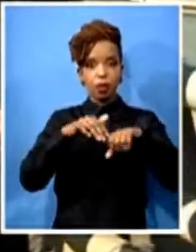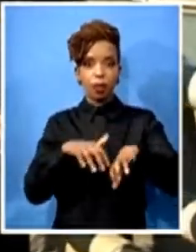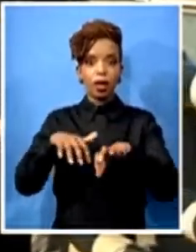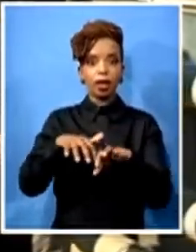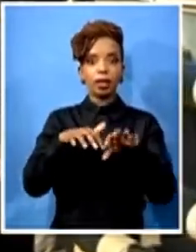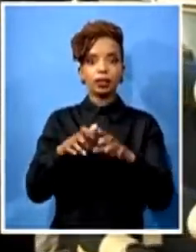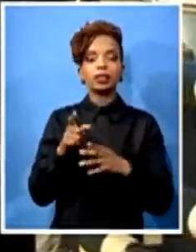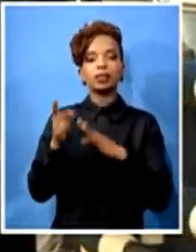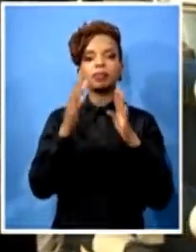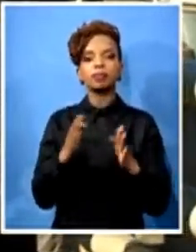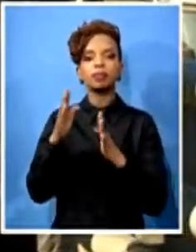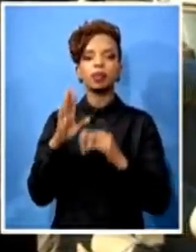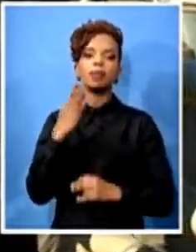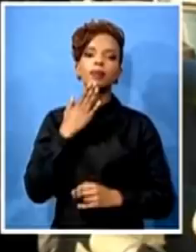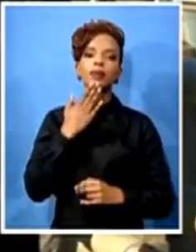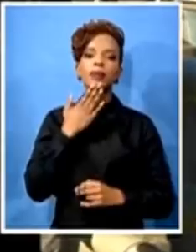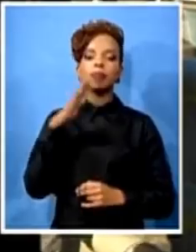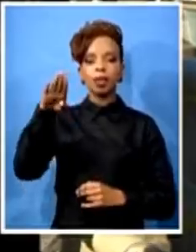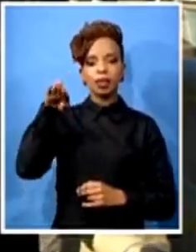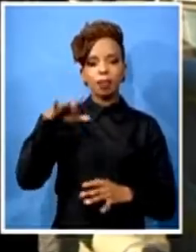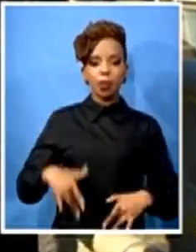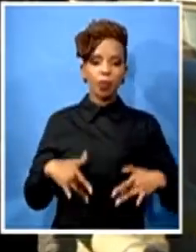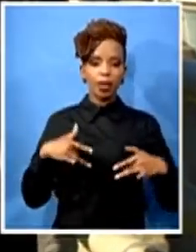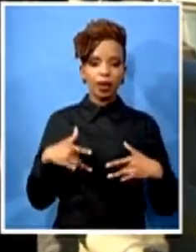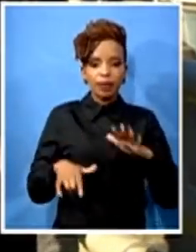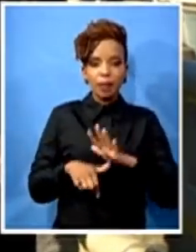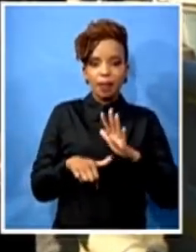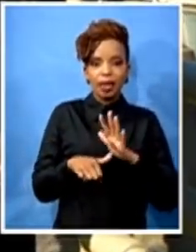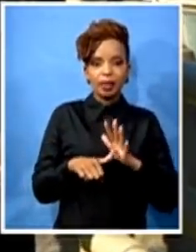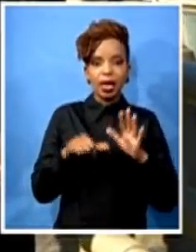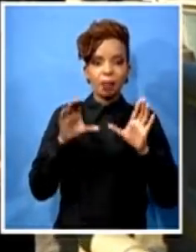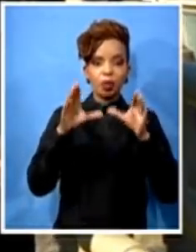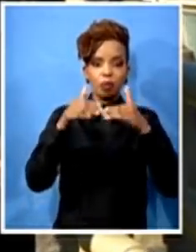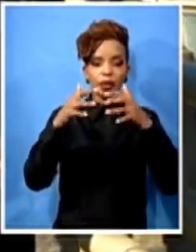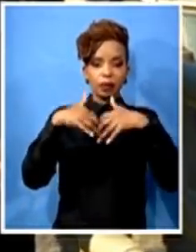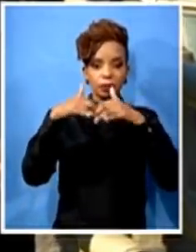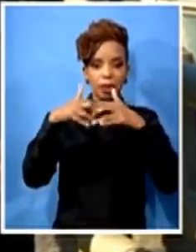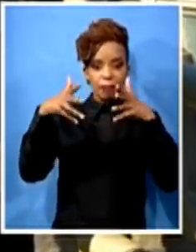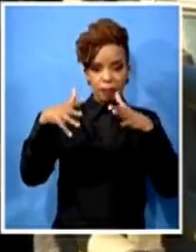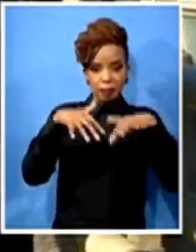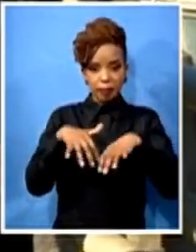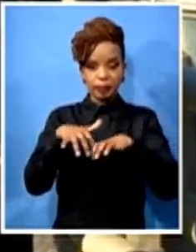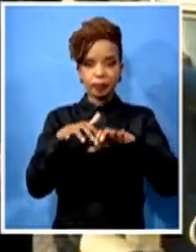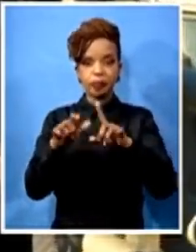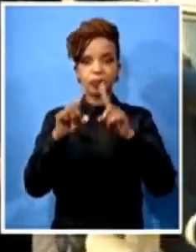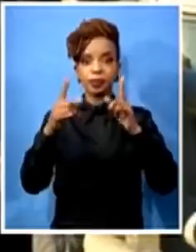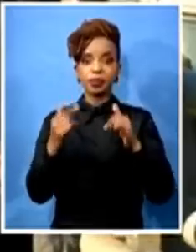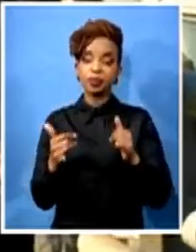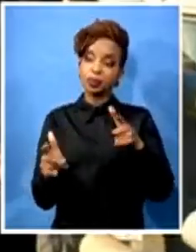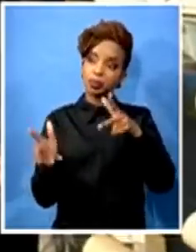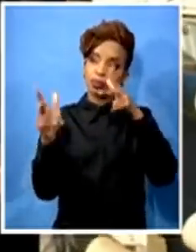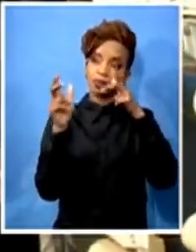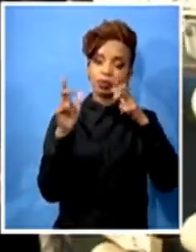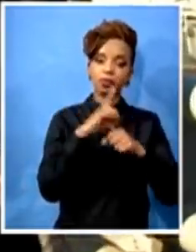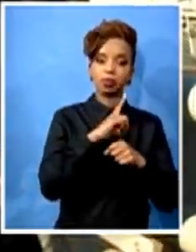a significant area and quite a symbolic one as well, because as you know that most people associate the Long Walk to